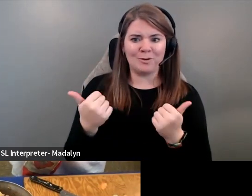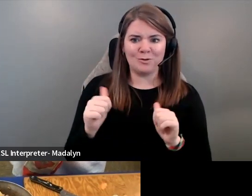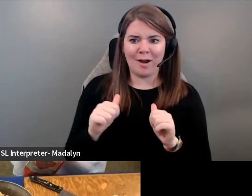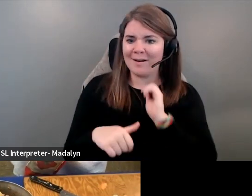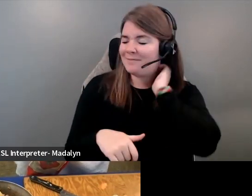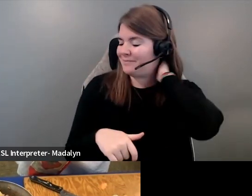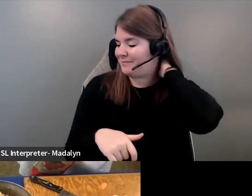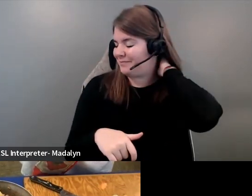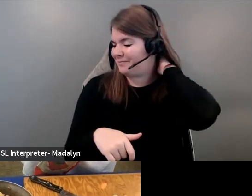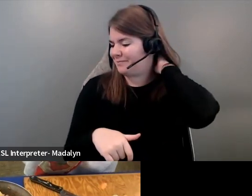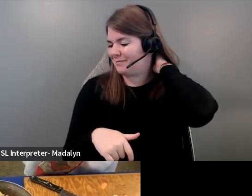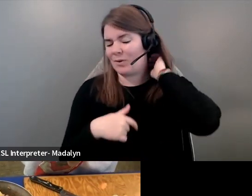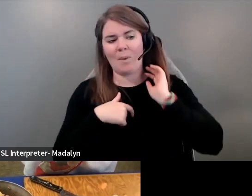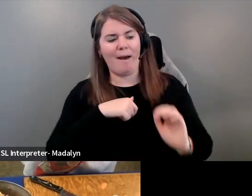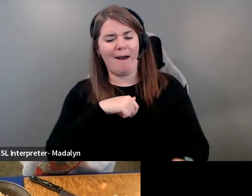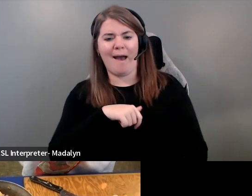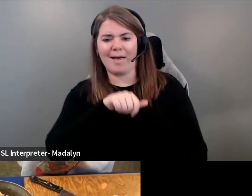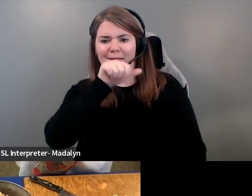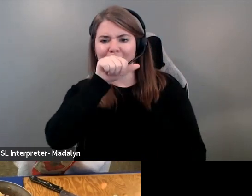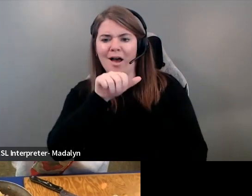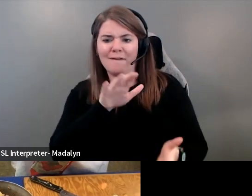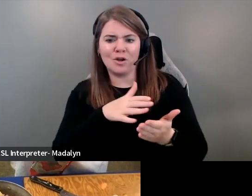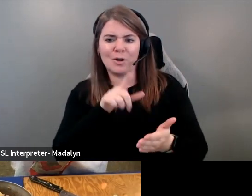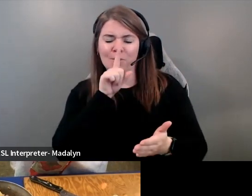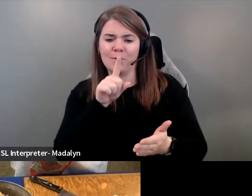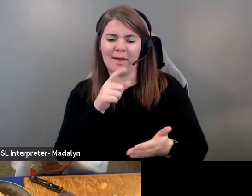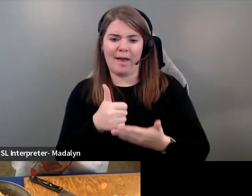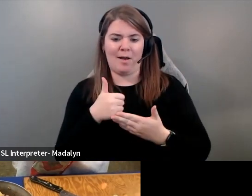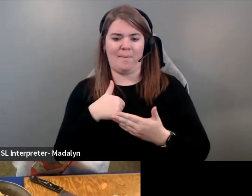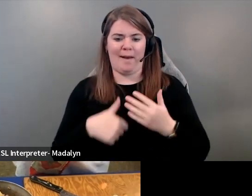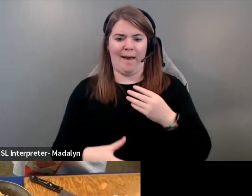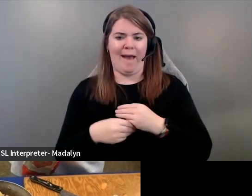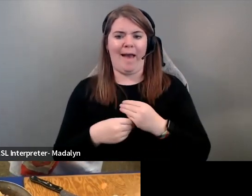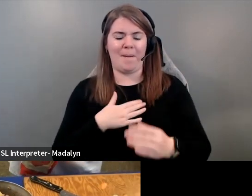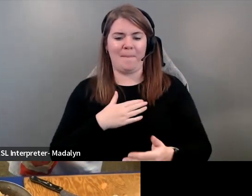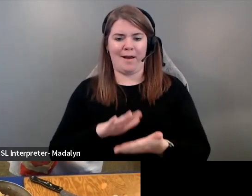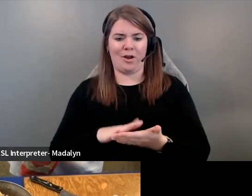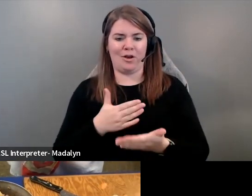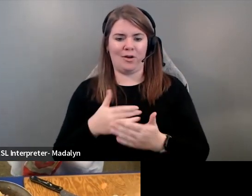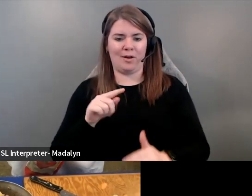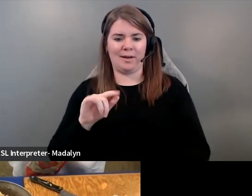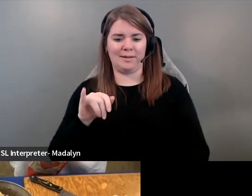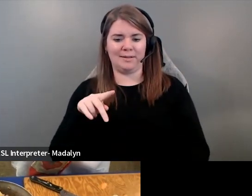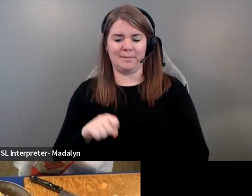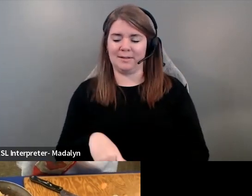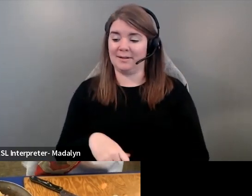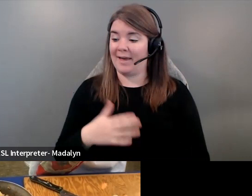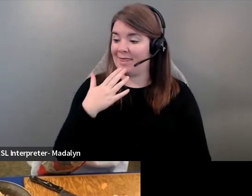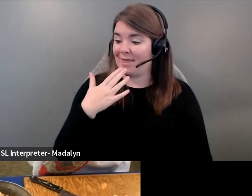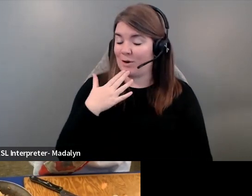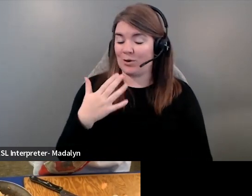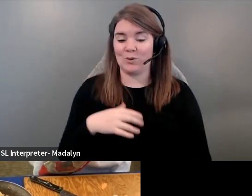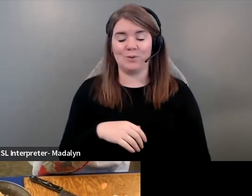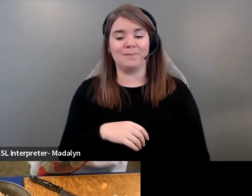I love to cook, so this is very helpful to add to my cooking tips. Thank you. This was also from Sasha. And